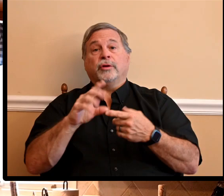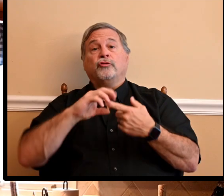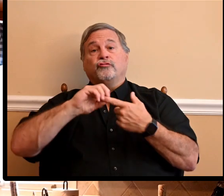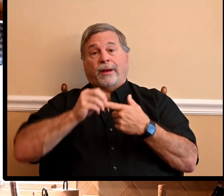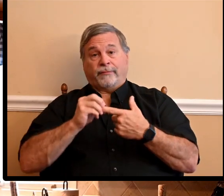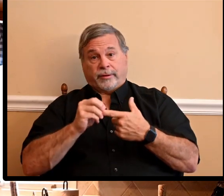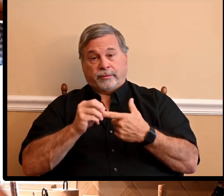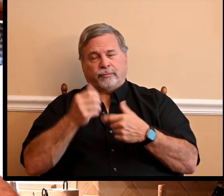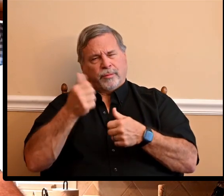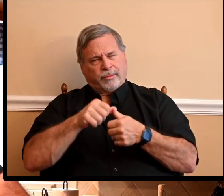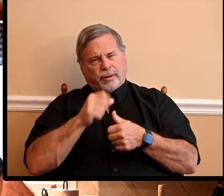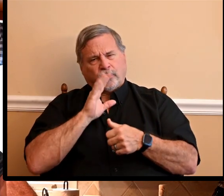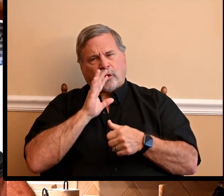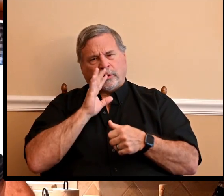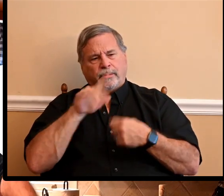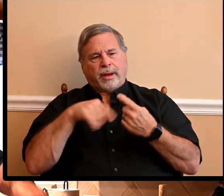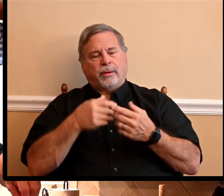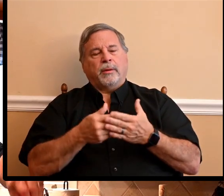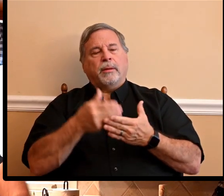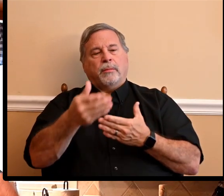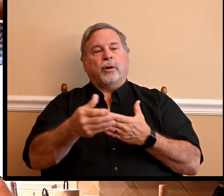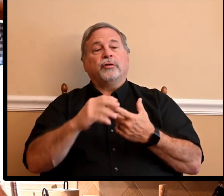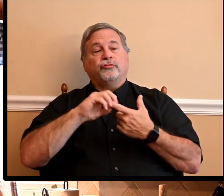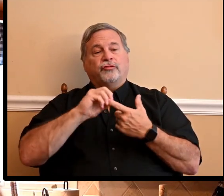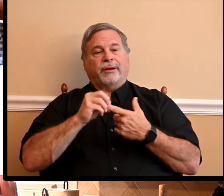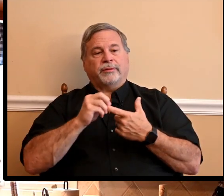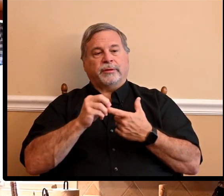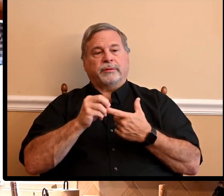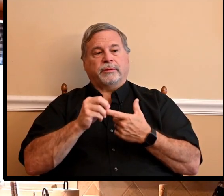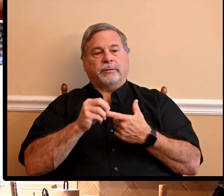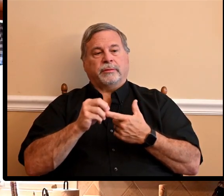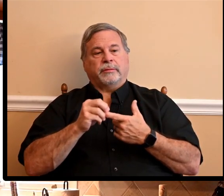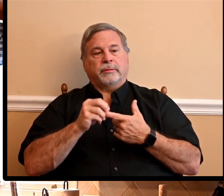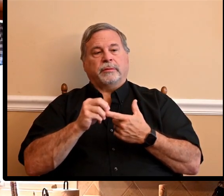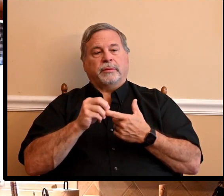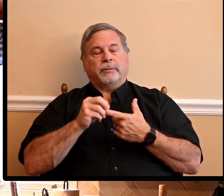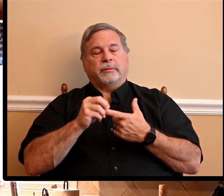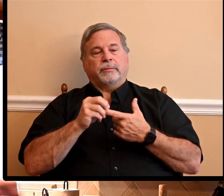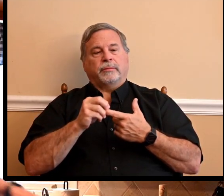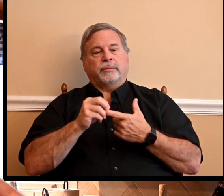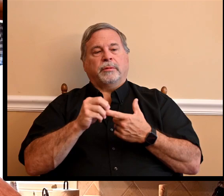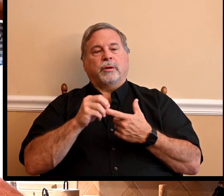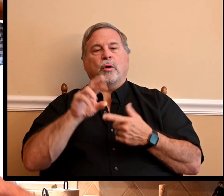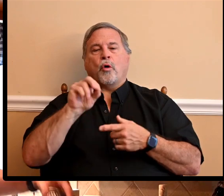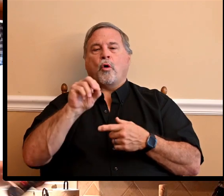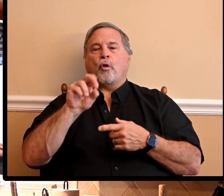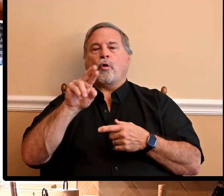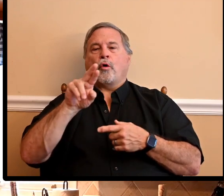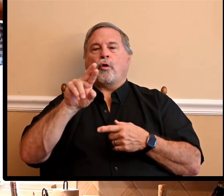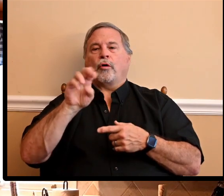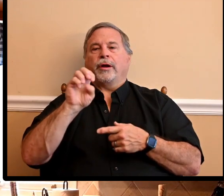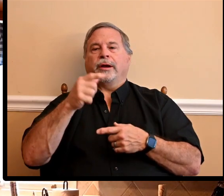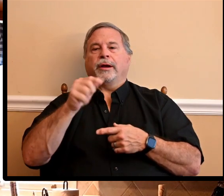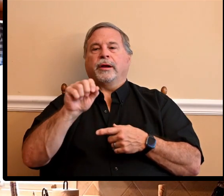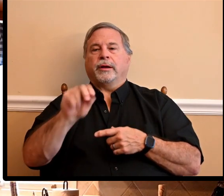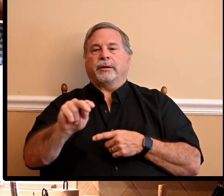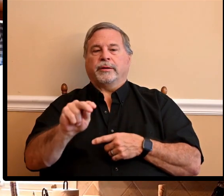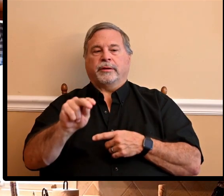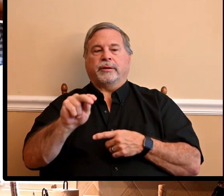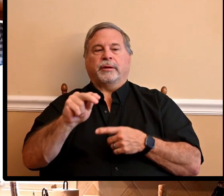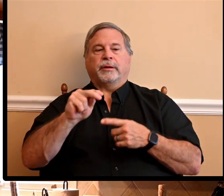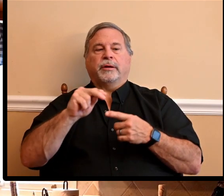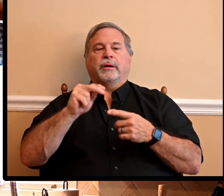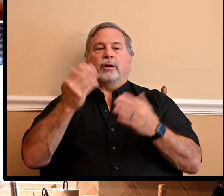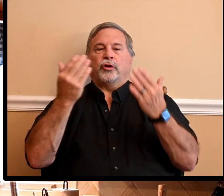of the cherries. Now, remember we talked about, we got the cherries, actually the type we bought was called